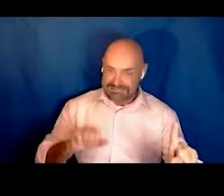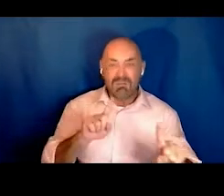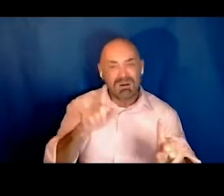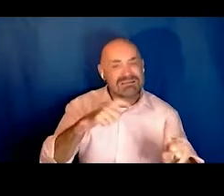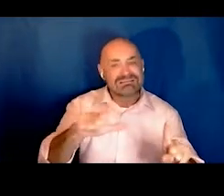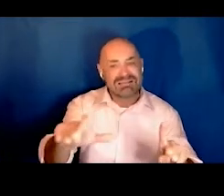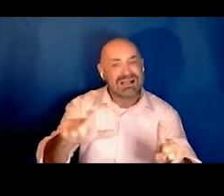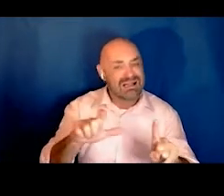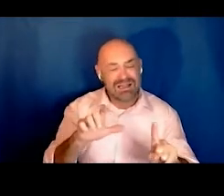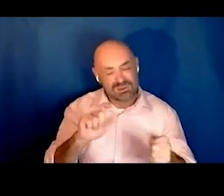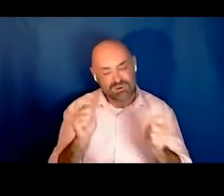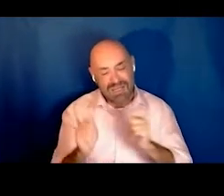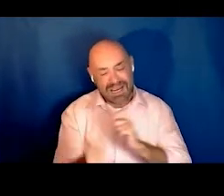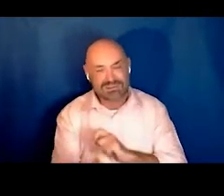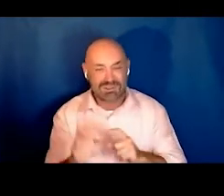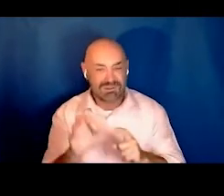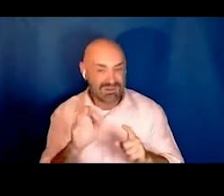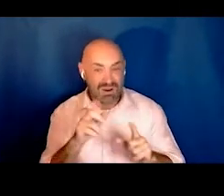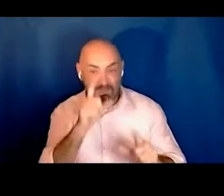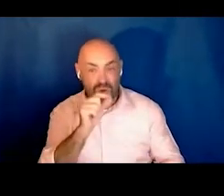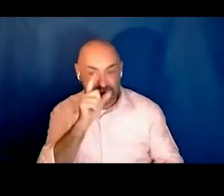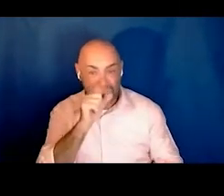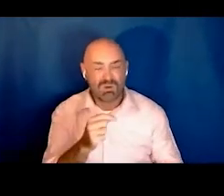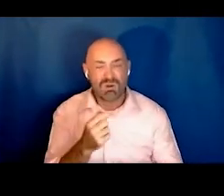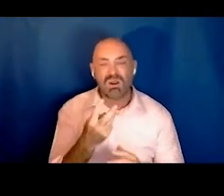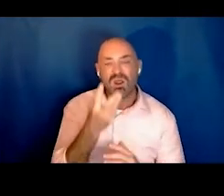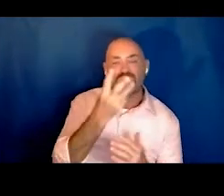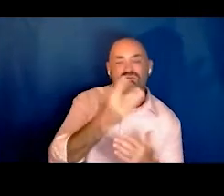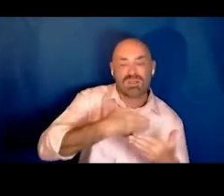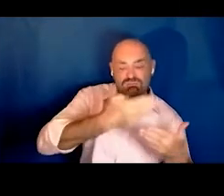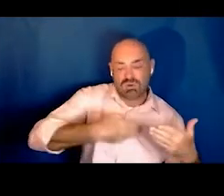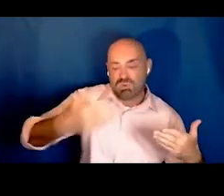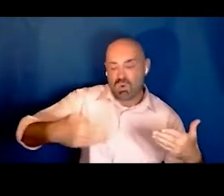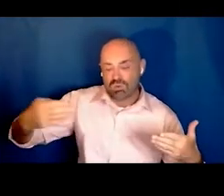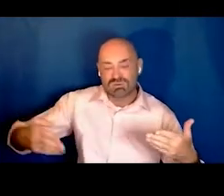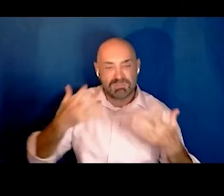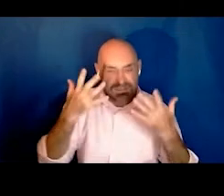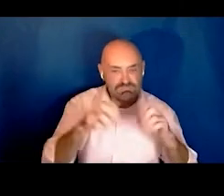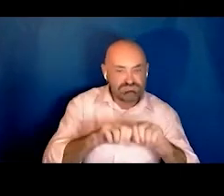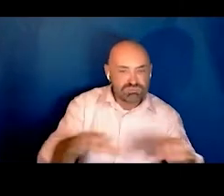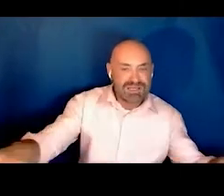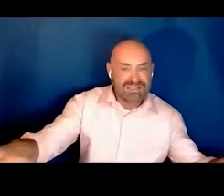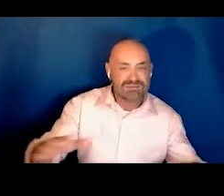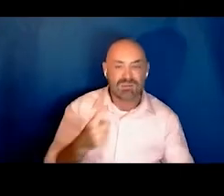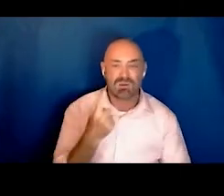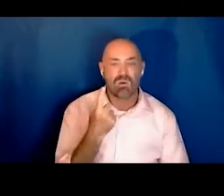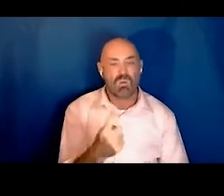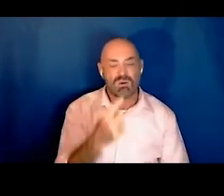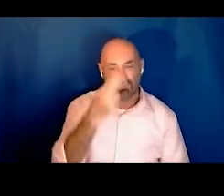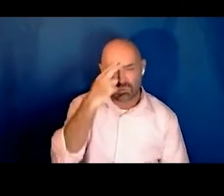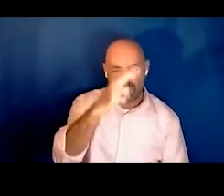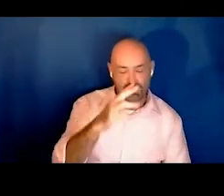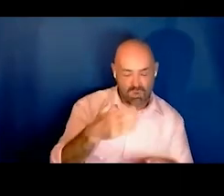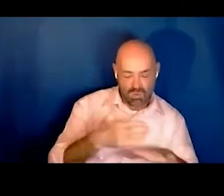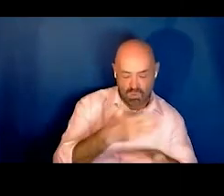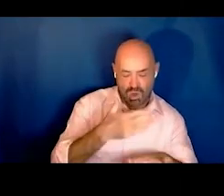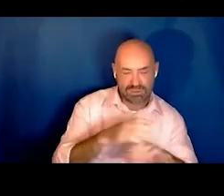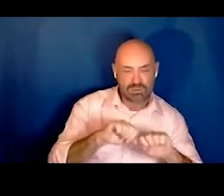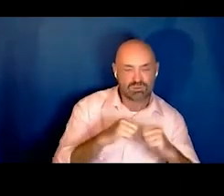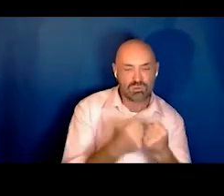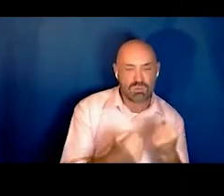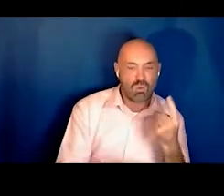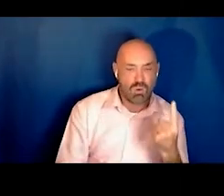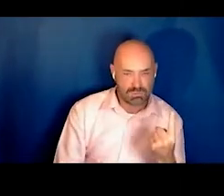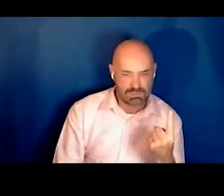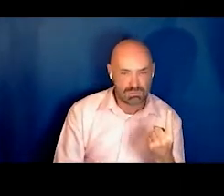So if anyone's unaware, there's 3 reports that are released that I'll be referring to later. One is by Working Group 1